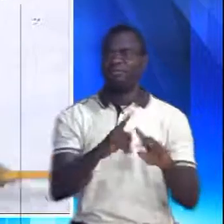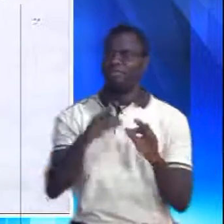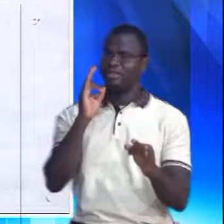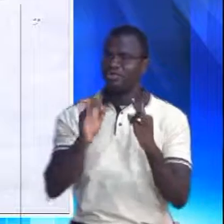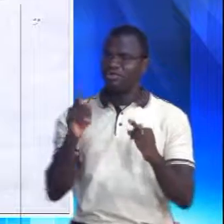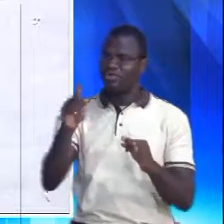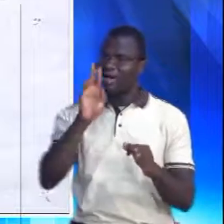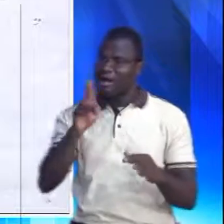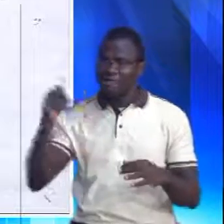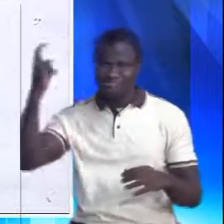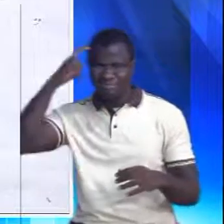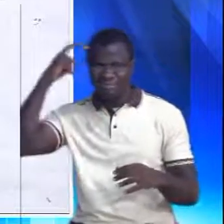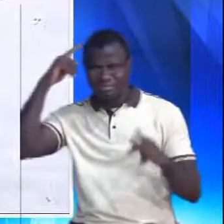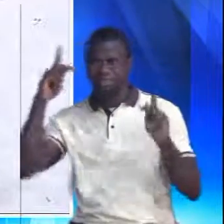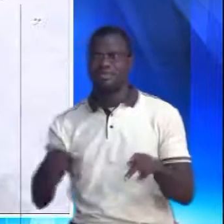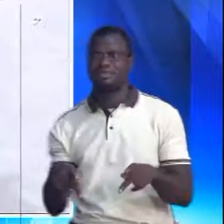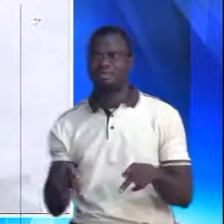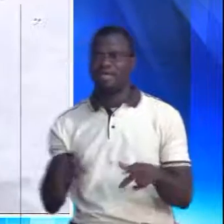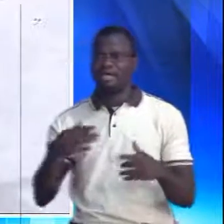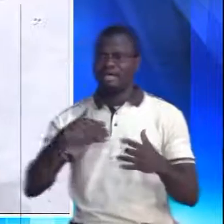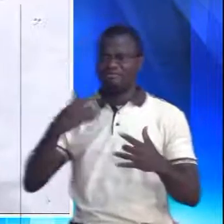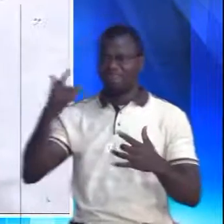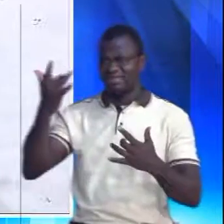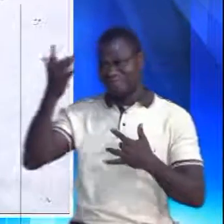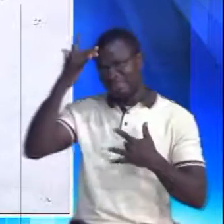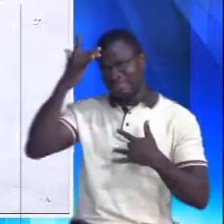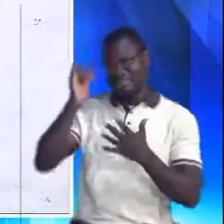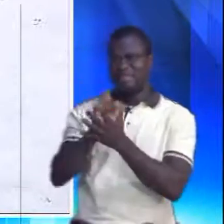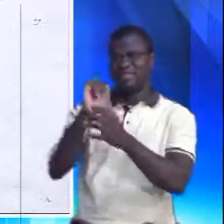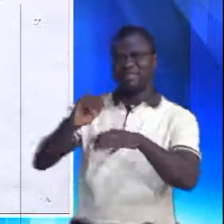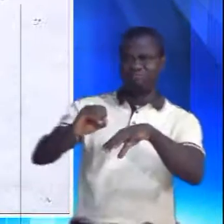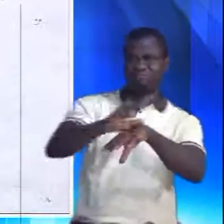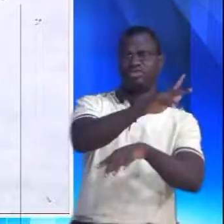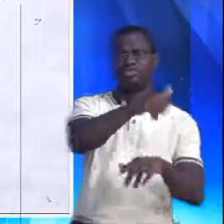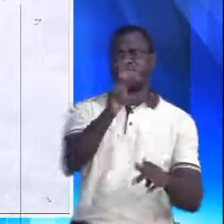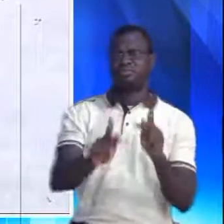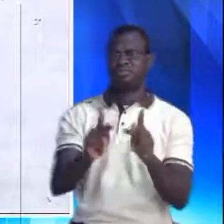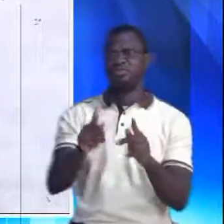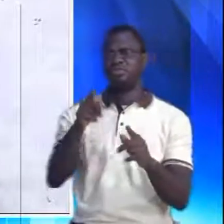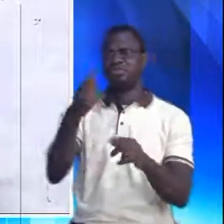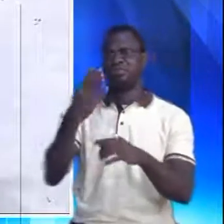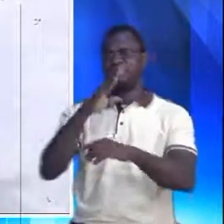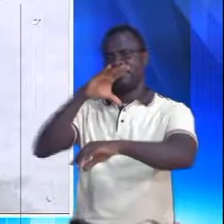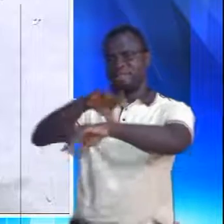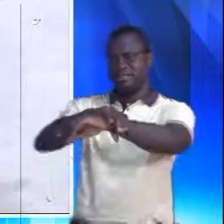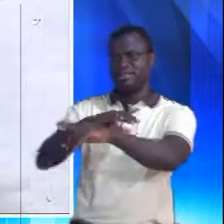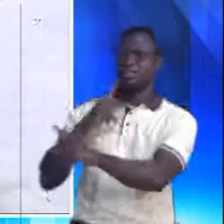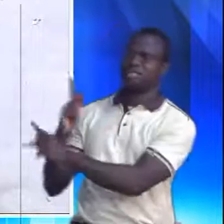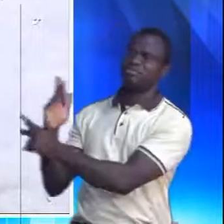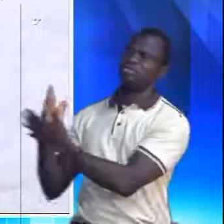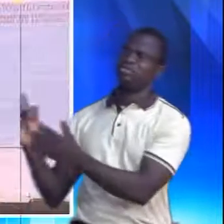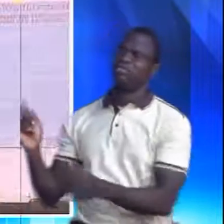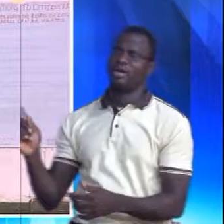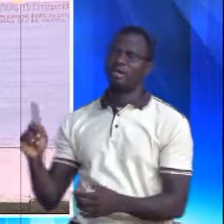with the crowd. So another situation where citizens can forfeit his right is when there